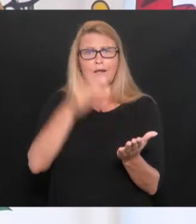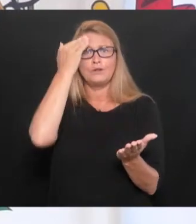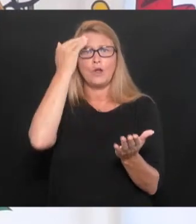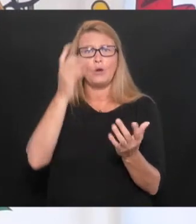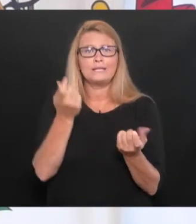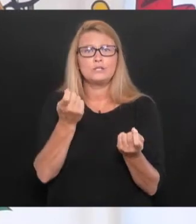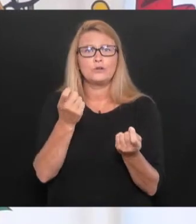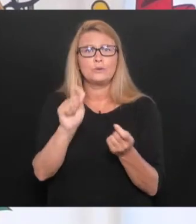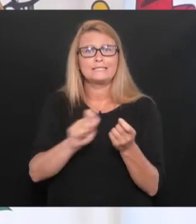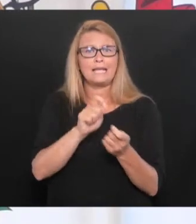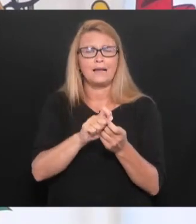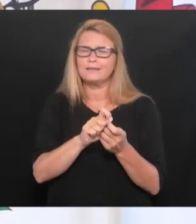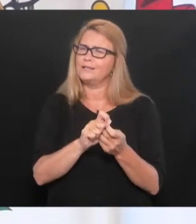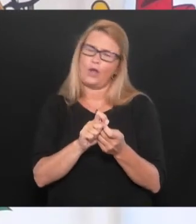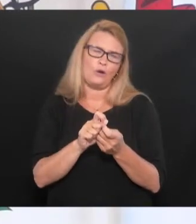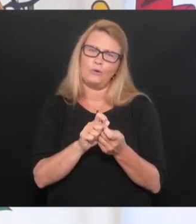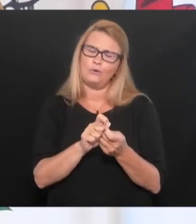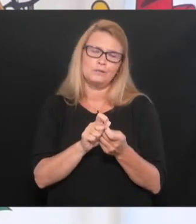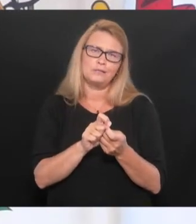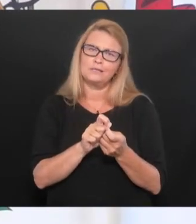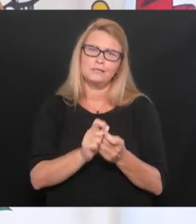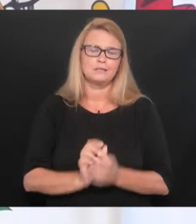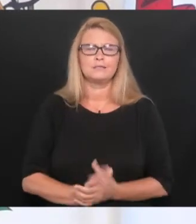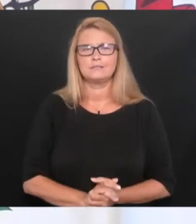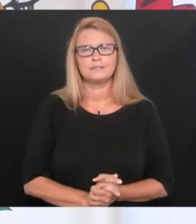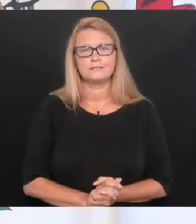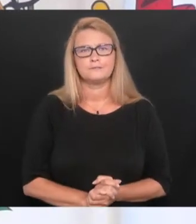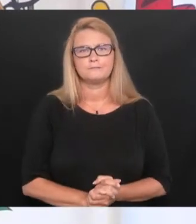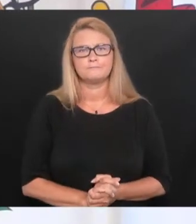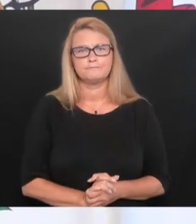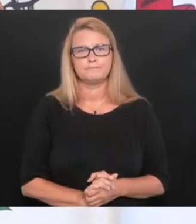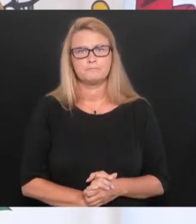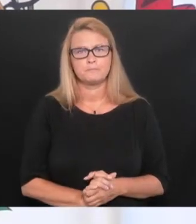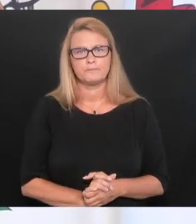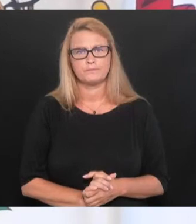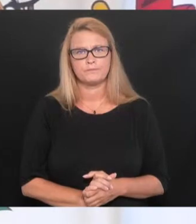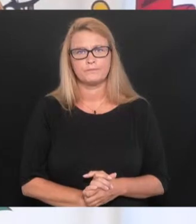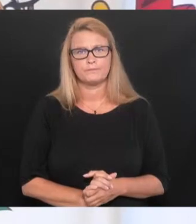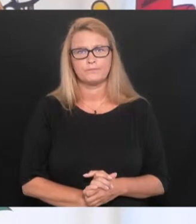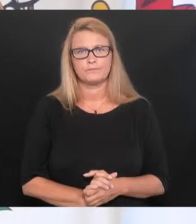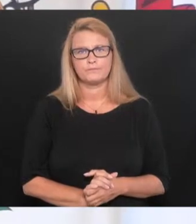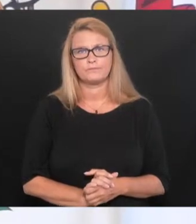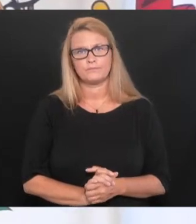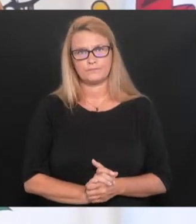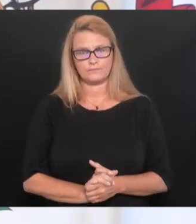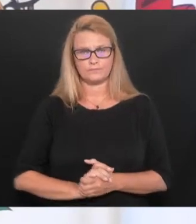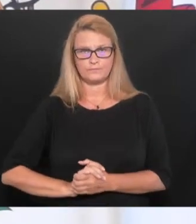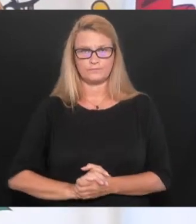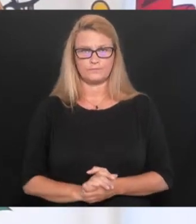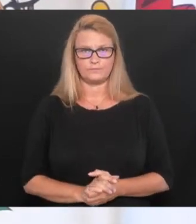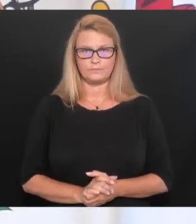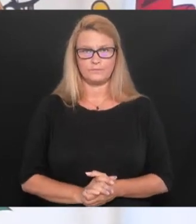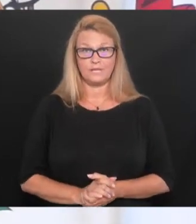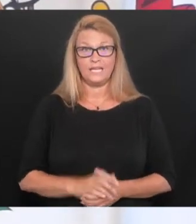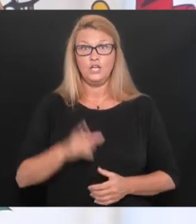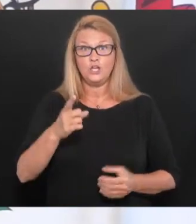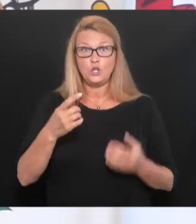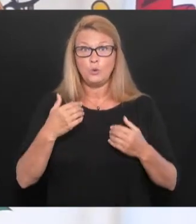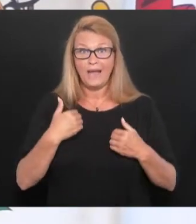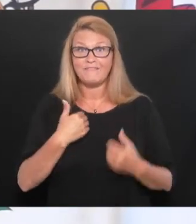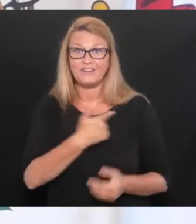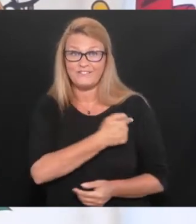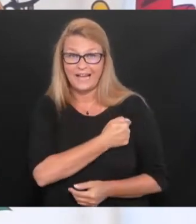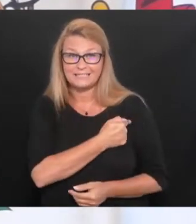all know just this, just what I just got through saying. We all know that absolutely, if you're vaccinated,